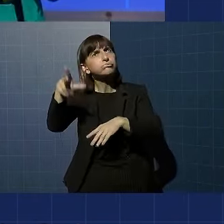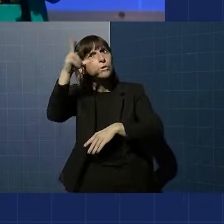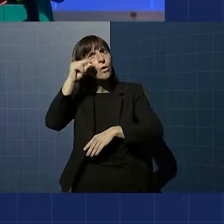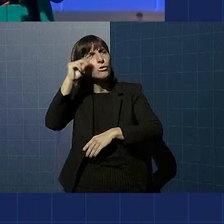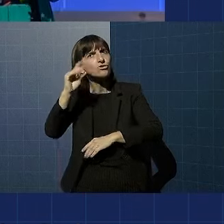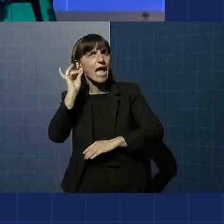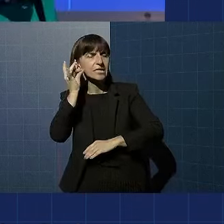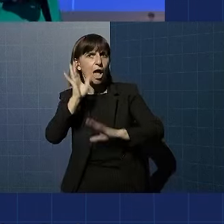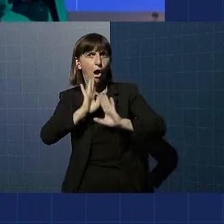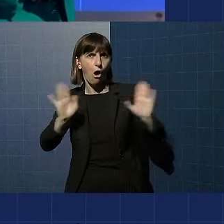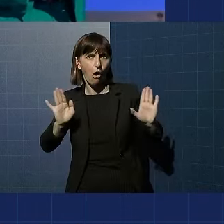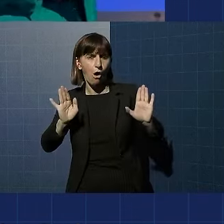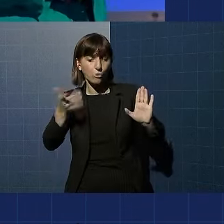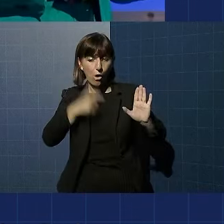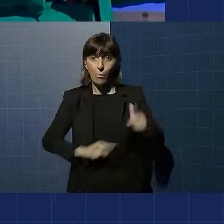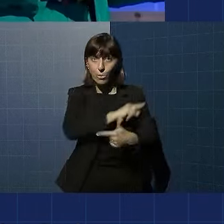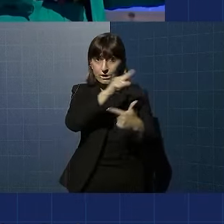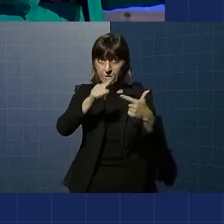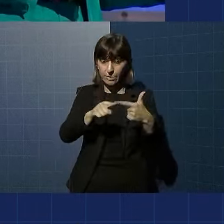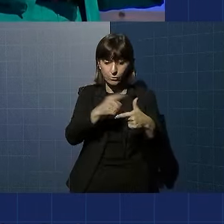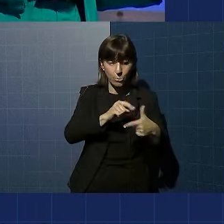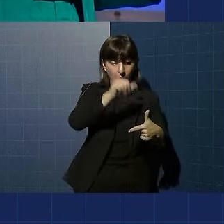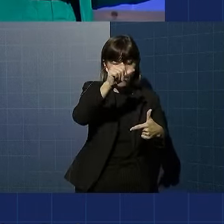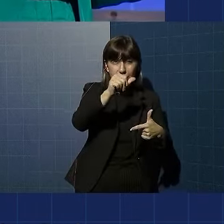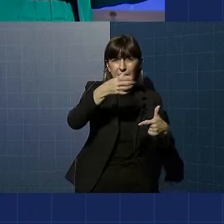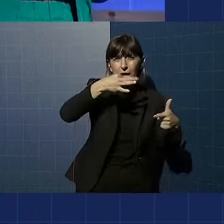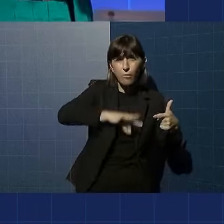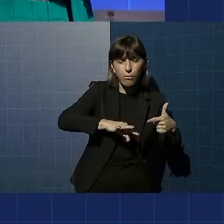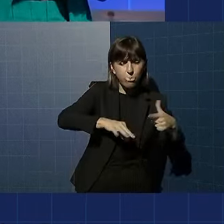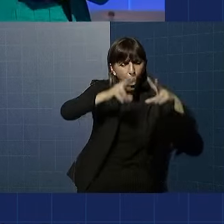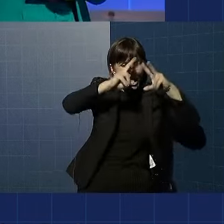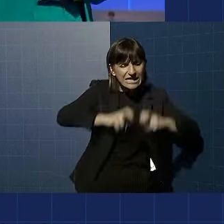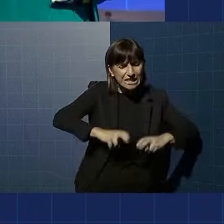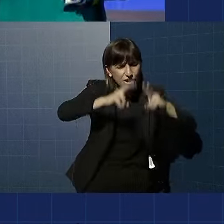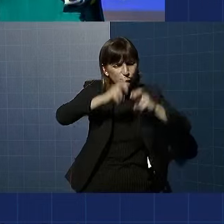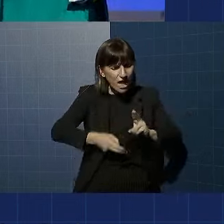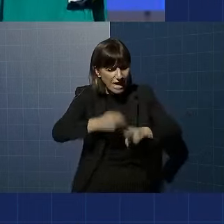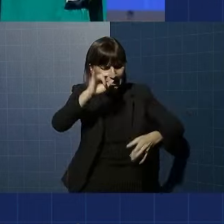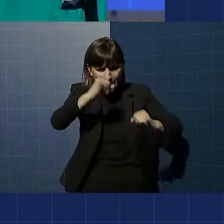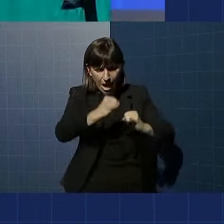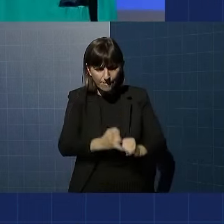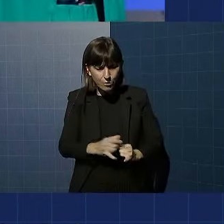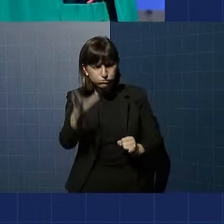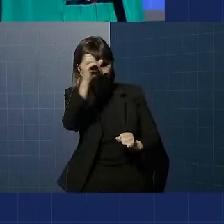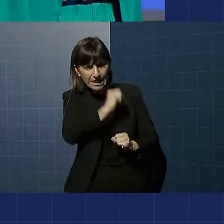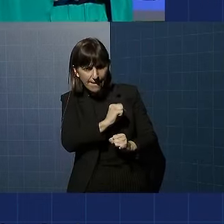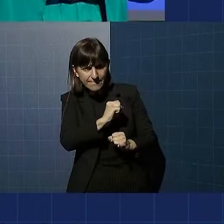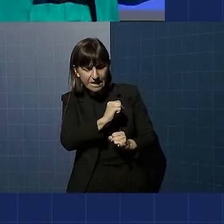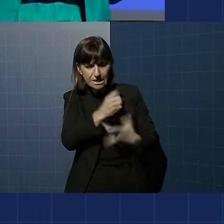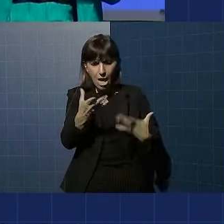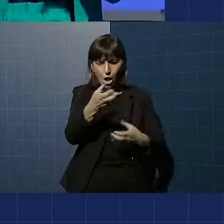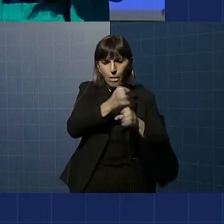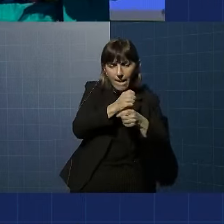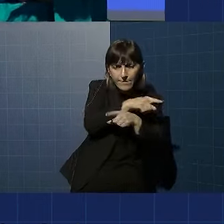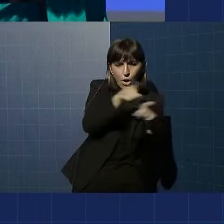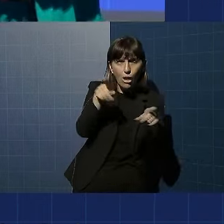in trying to understand how biology changes in space, in comparison to, of course, the astronauts that we fly. But it can also help us